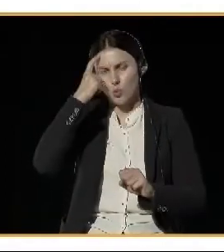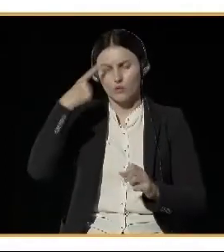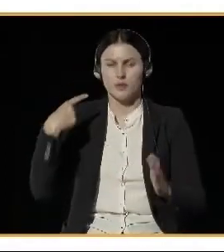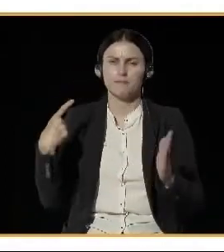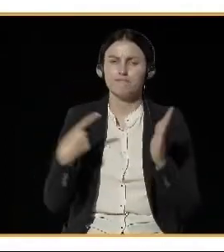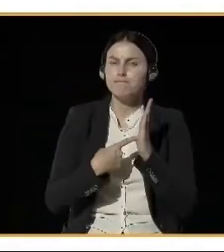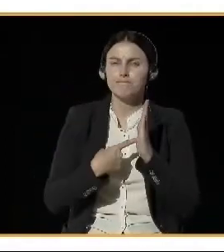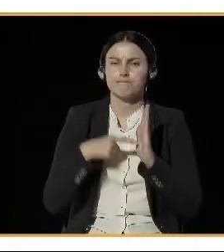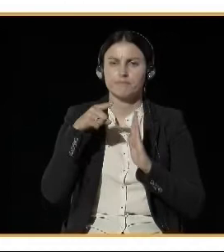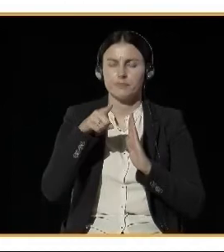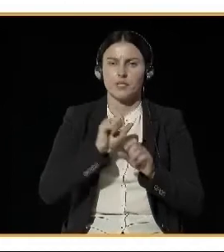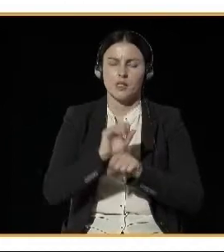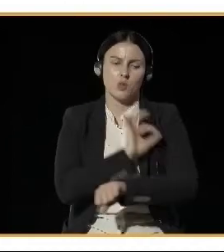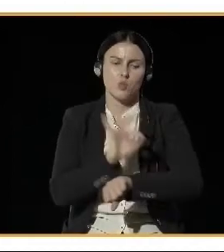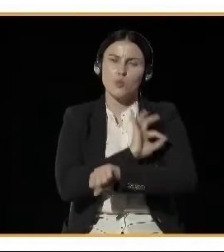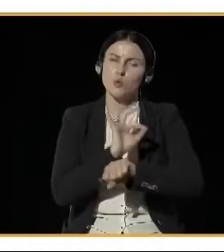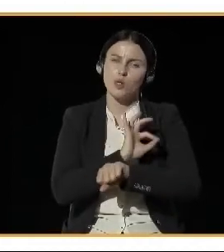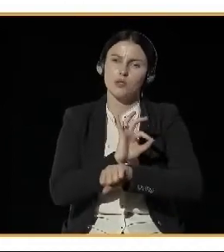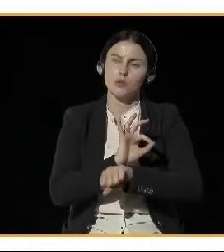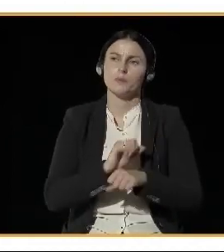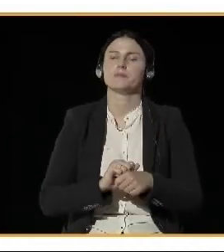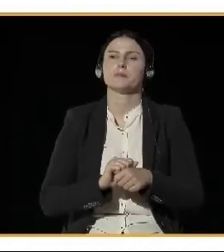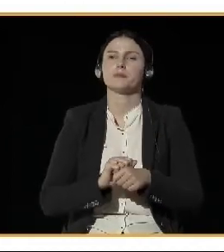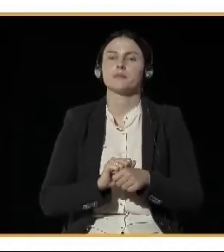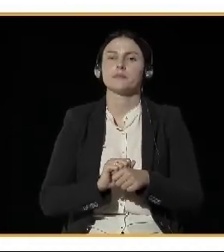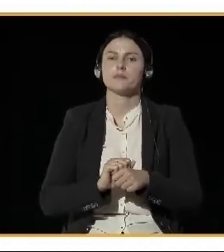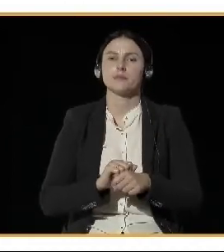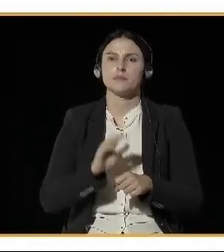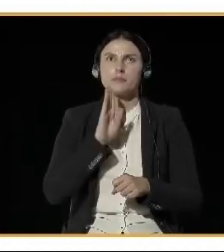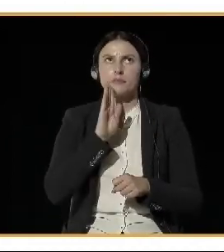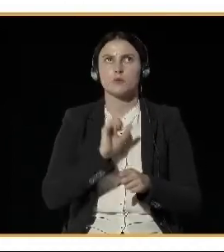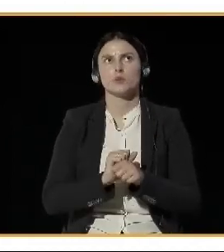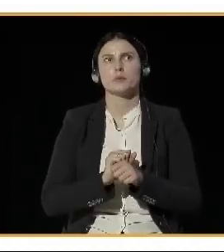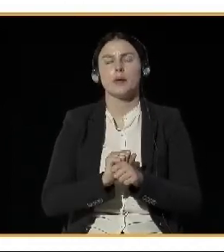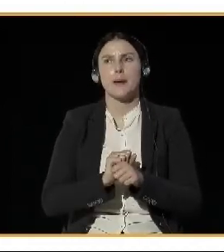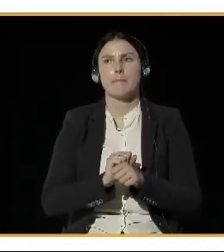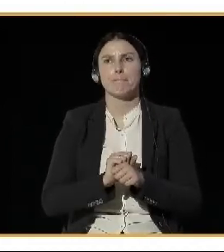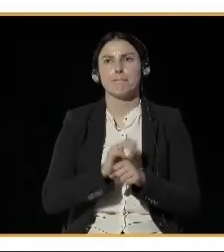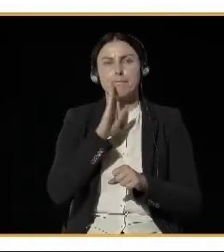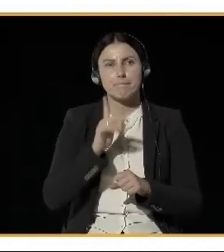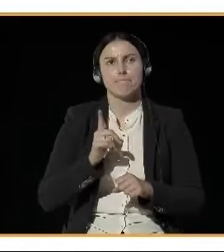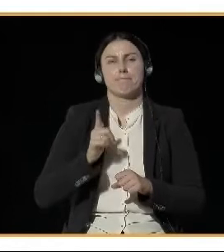is prevention. Yeah? It was agreed that